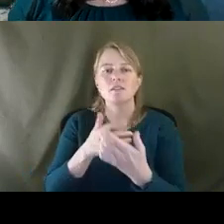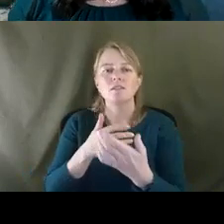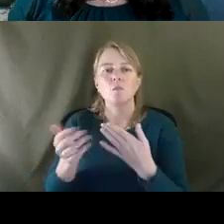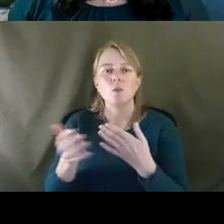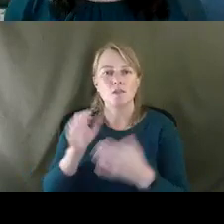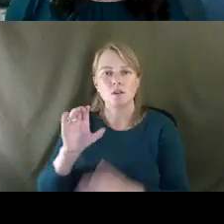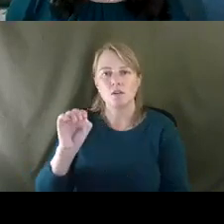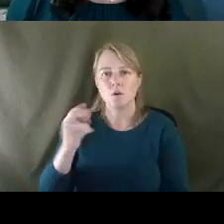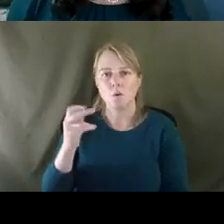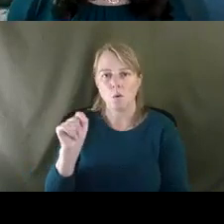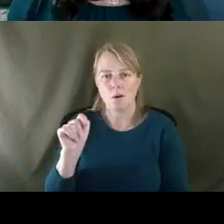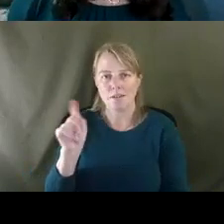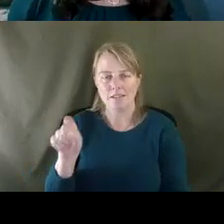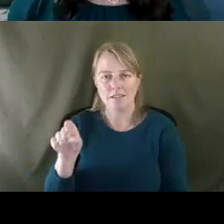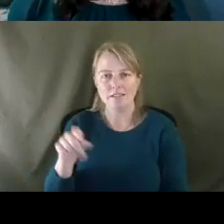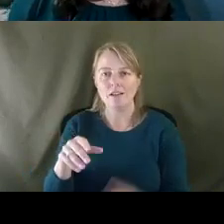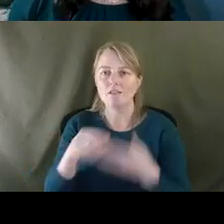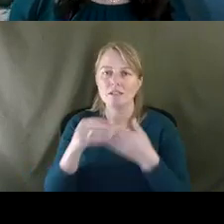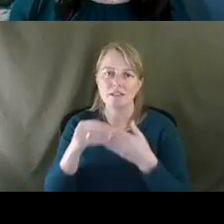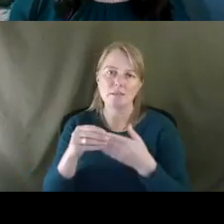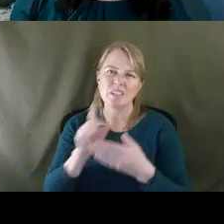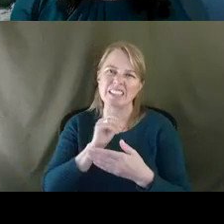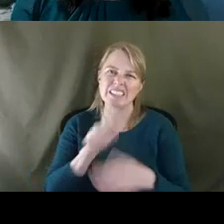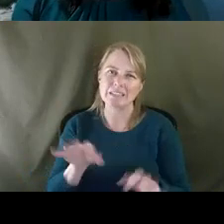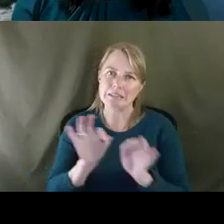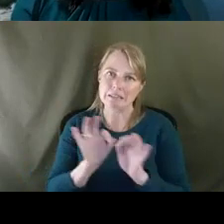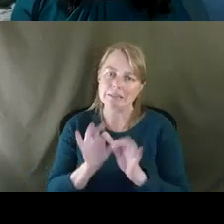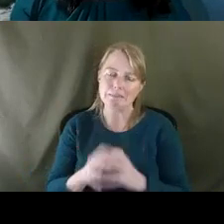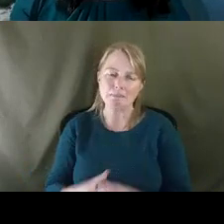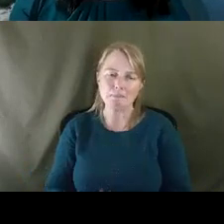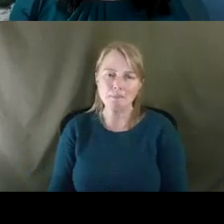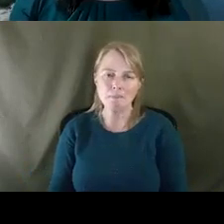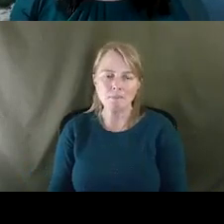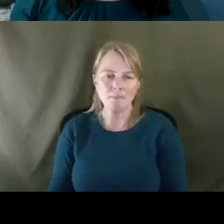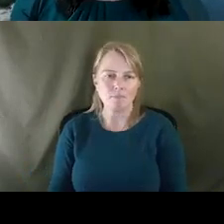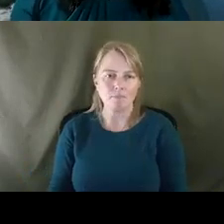needs. Flexibility really is key.